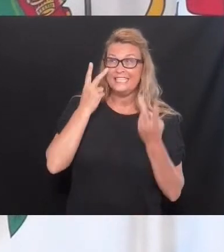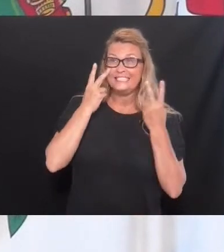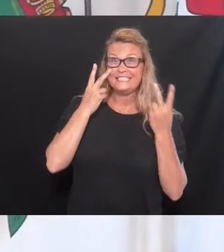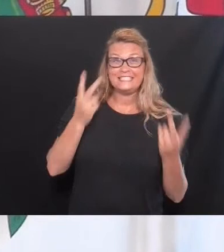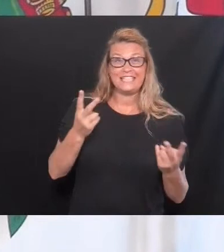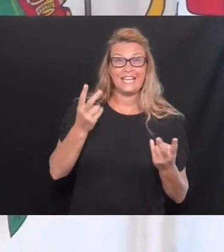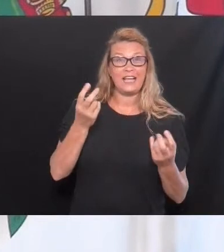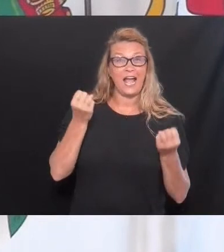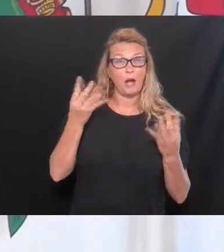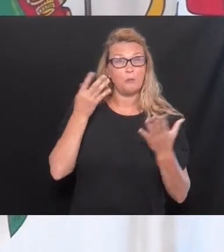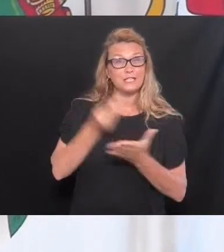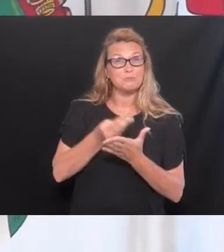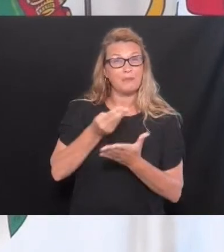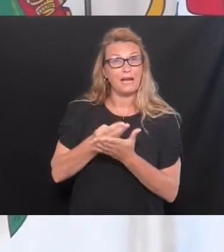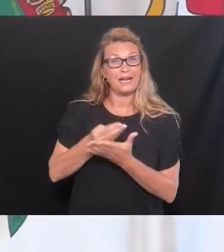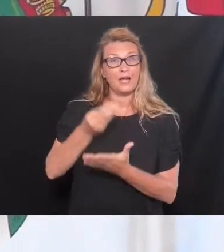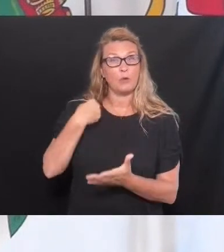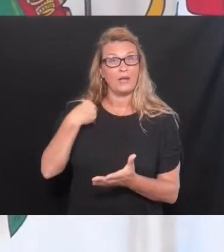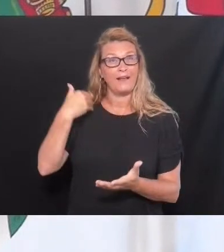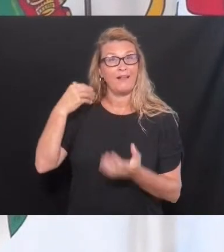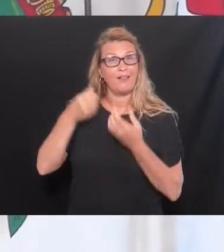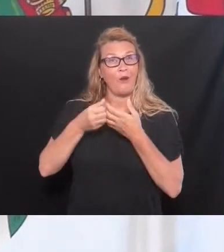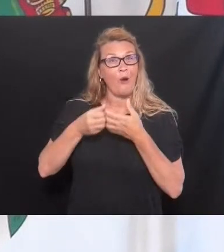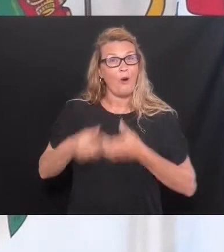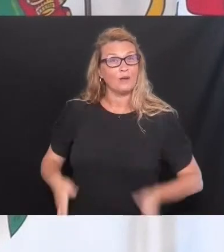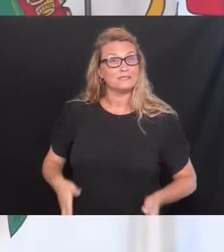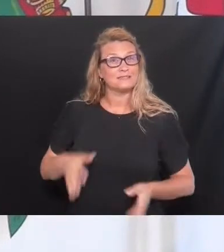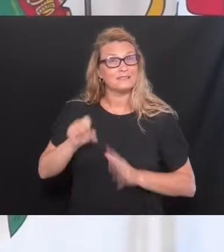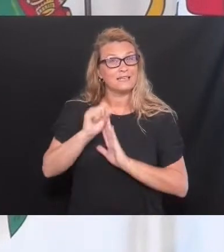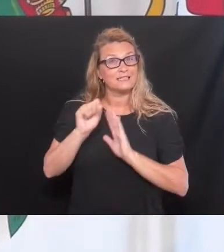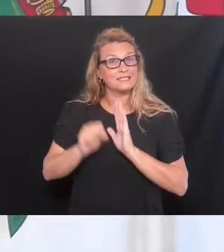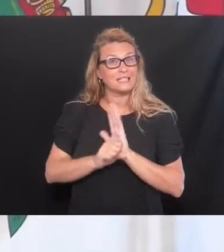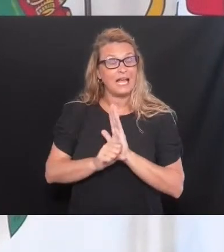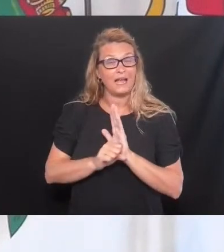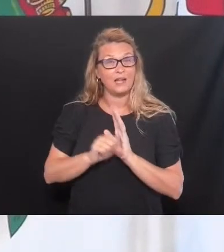we lost in this state and all the different things that happened?